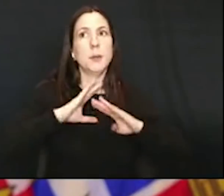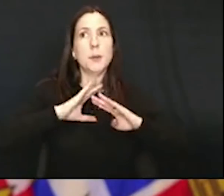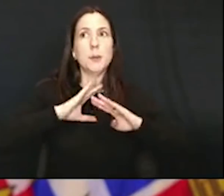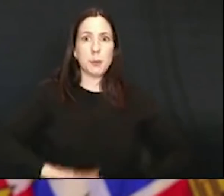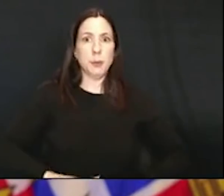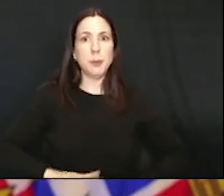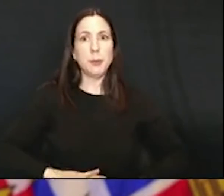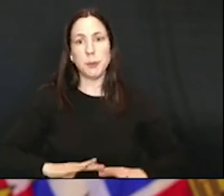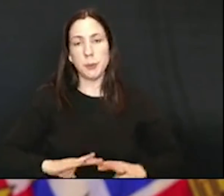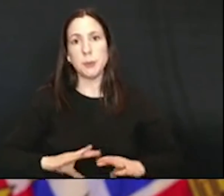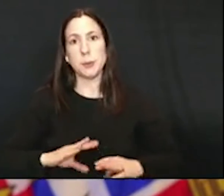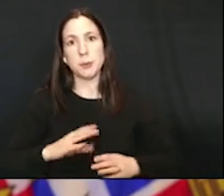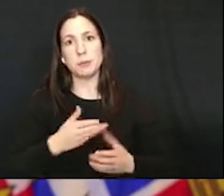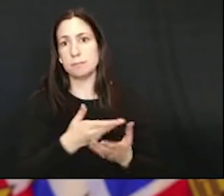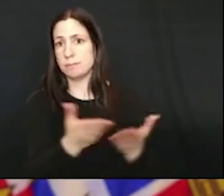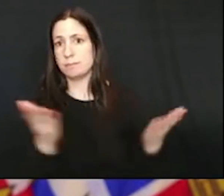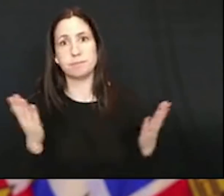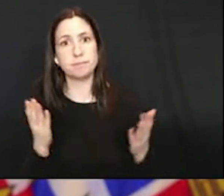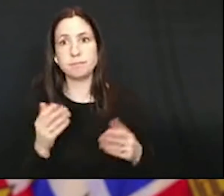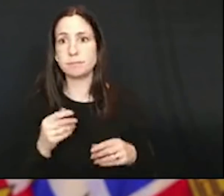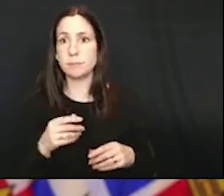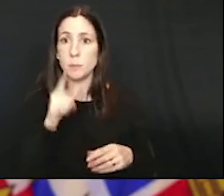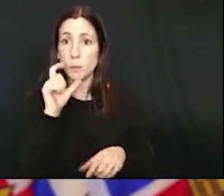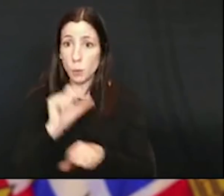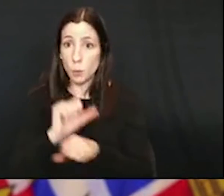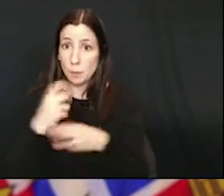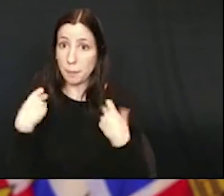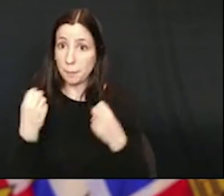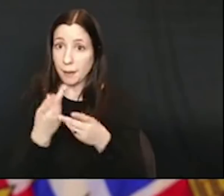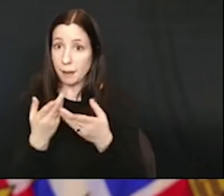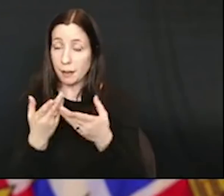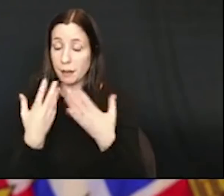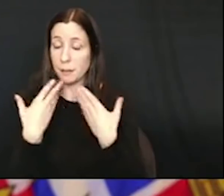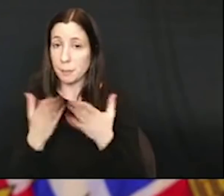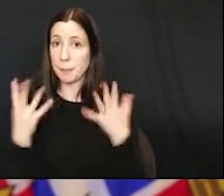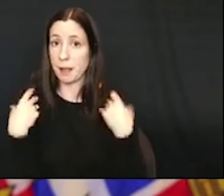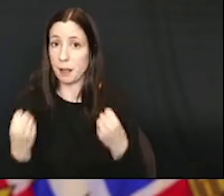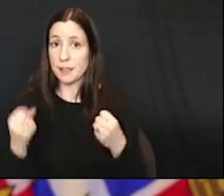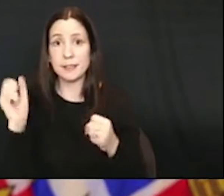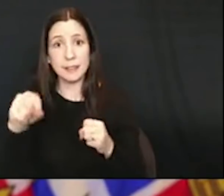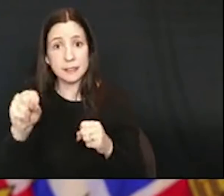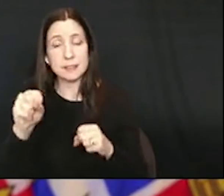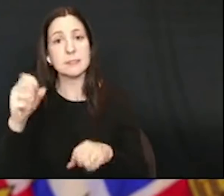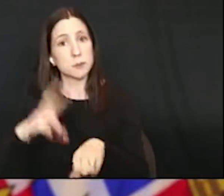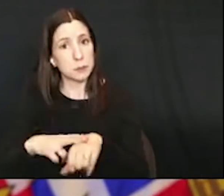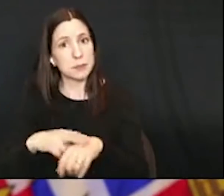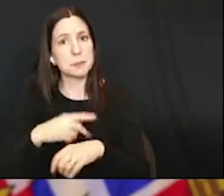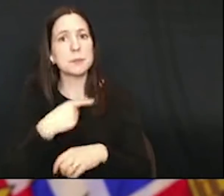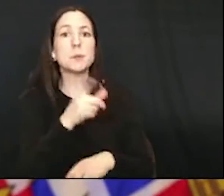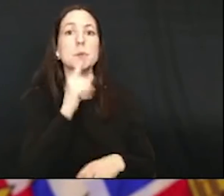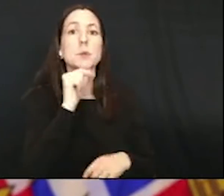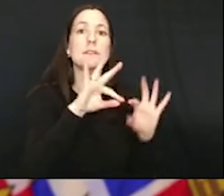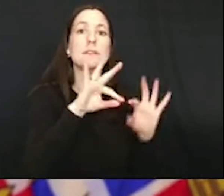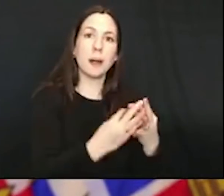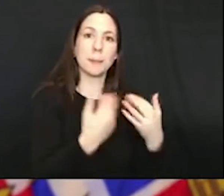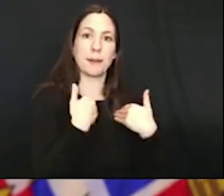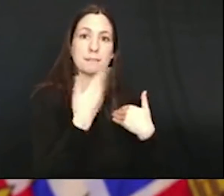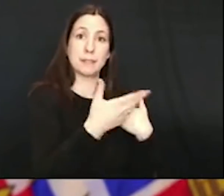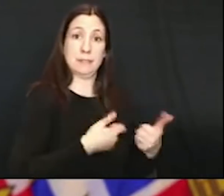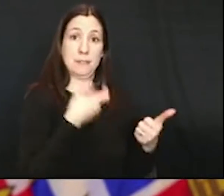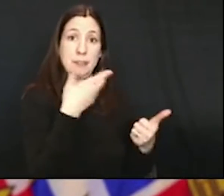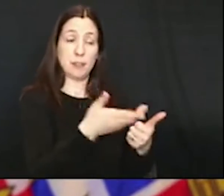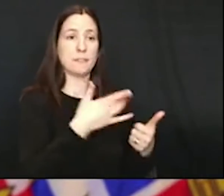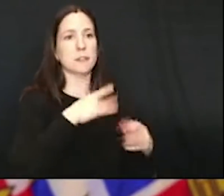for many of us, both in public health, but all the families who have people in care homes. We've also